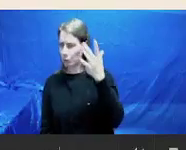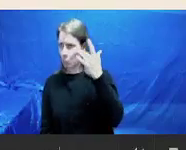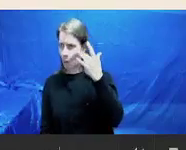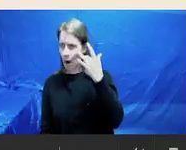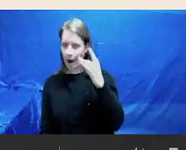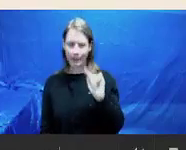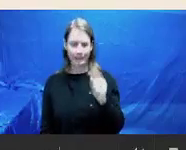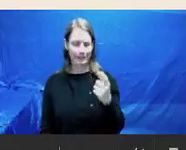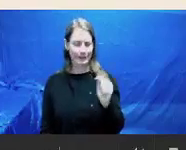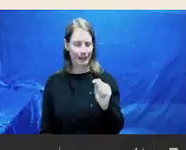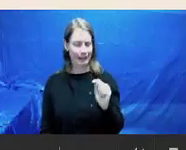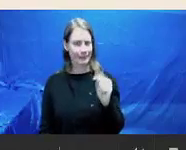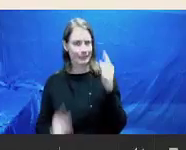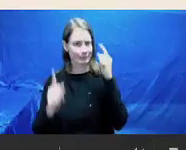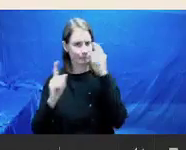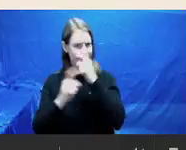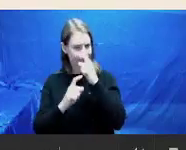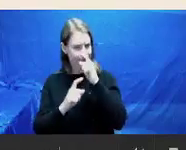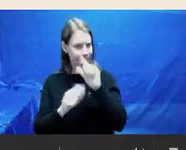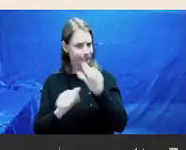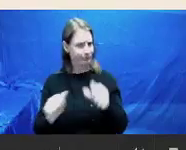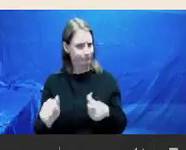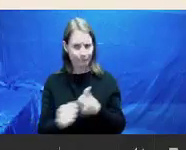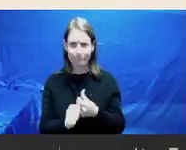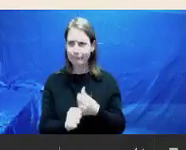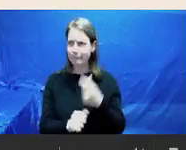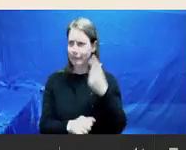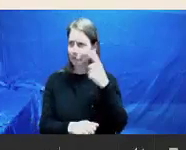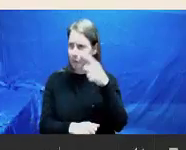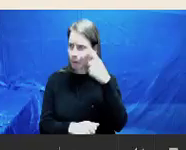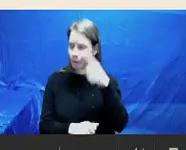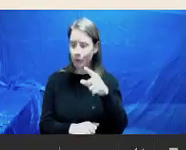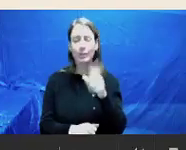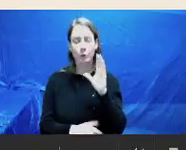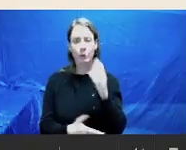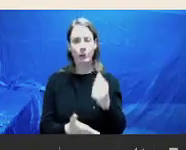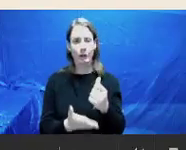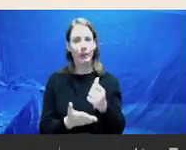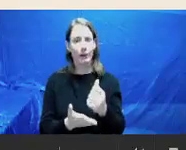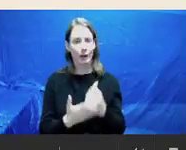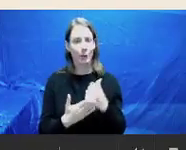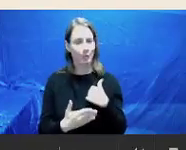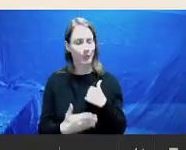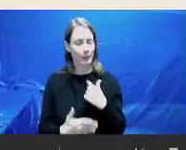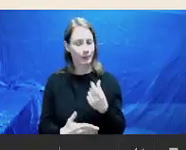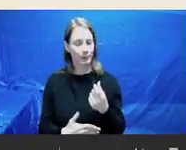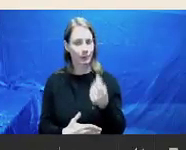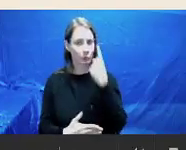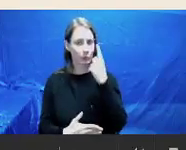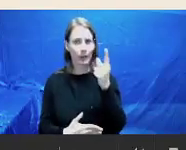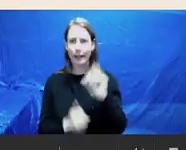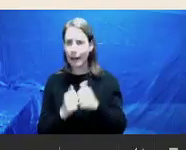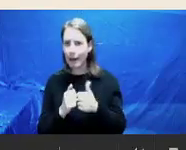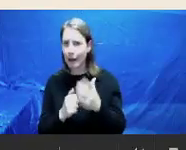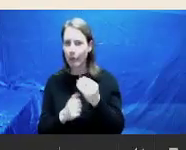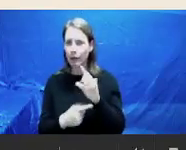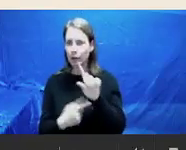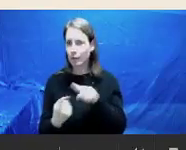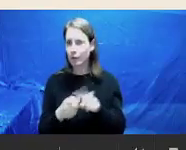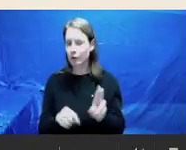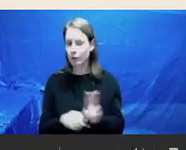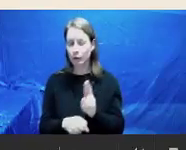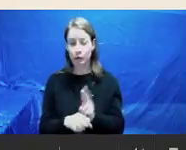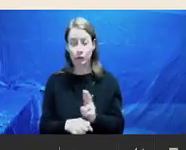is really helpful in understanding its purpose and how we use it. So let's take a look at those standards once again. Now, if you remember, we have the